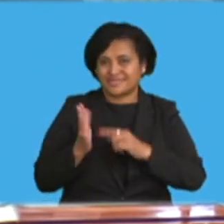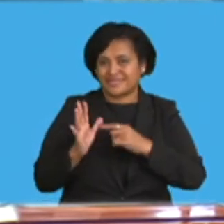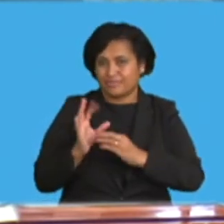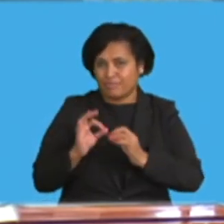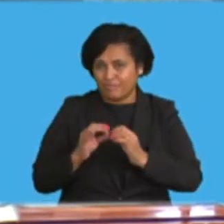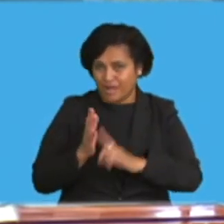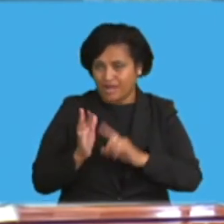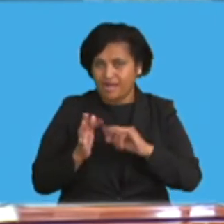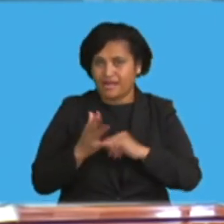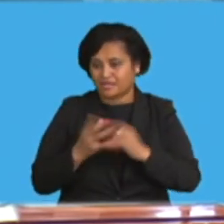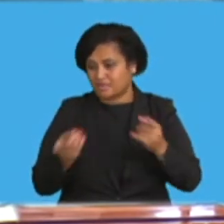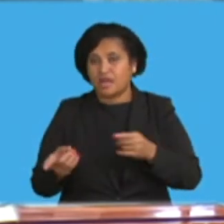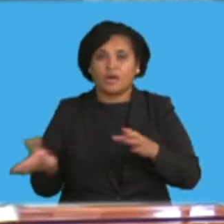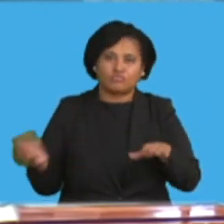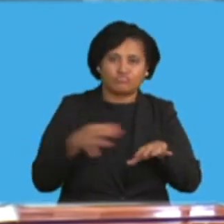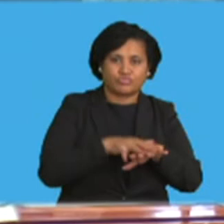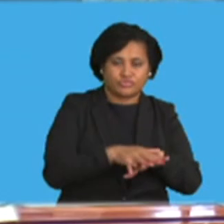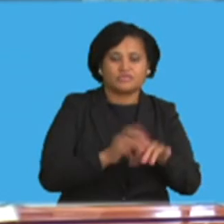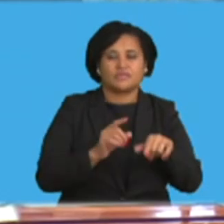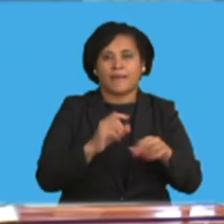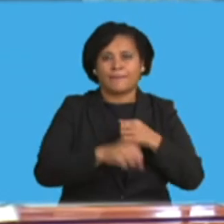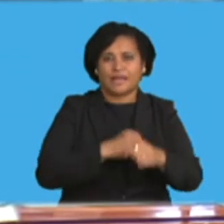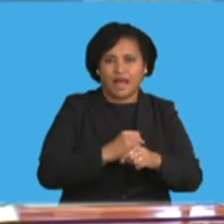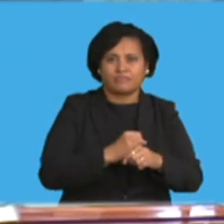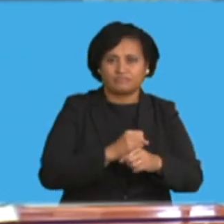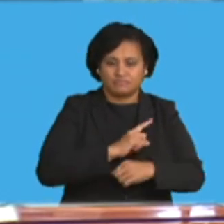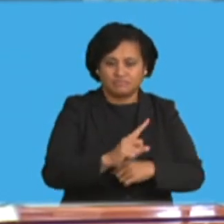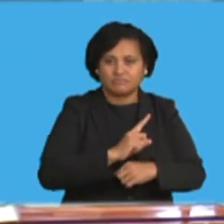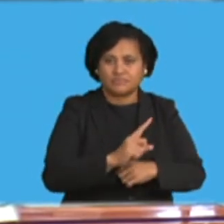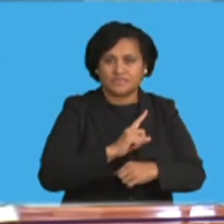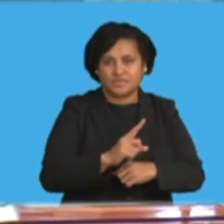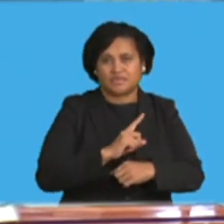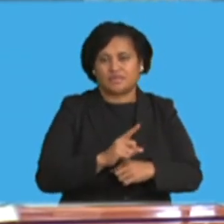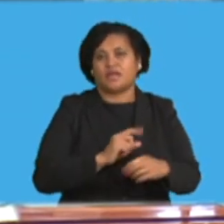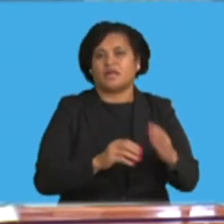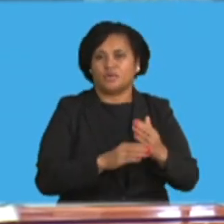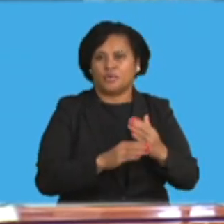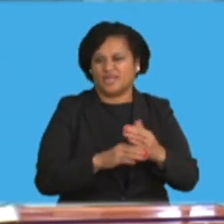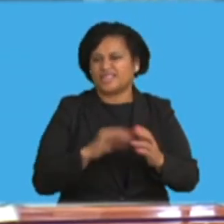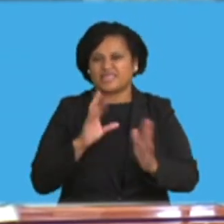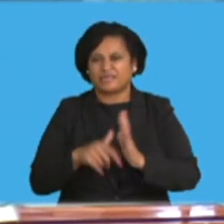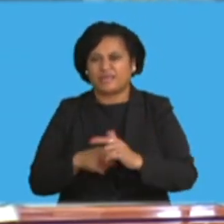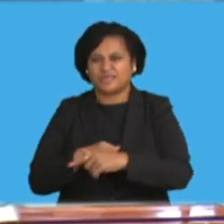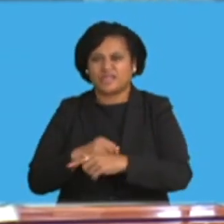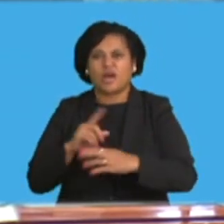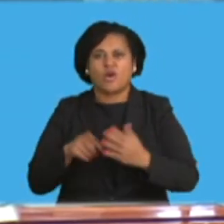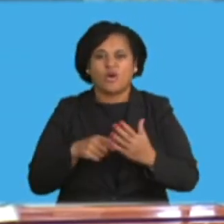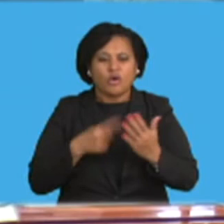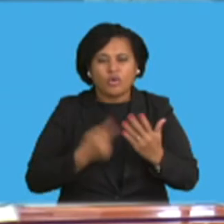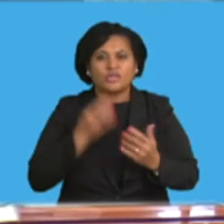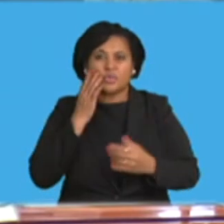migrated into mainstream regular workforce, thereby requiring and enabling more frontline police officers